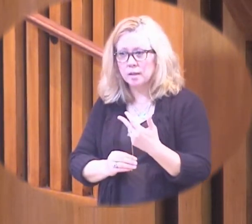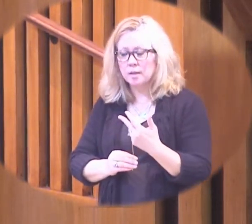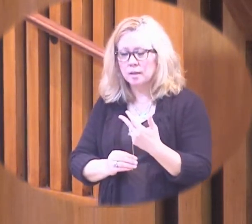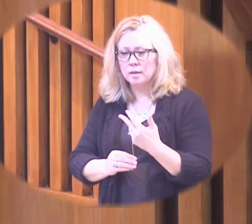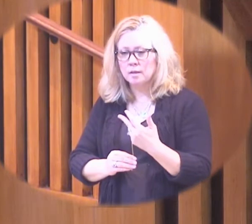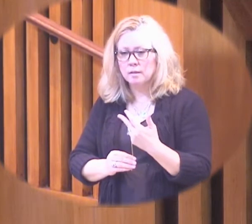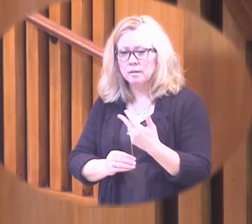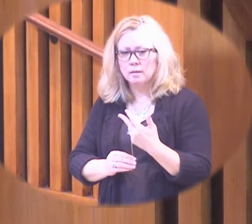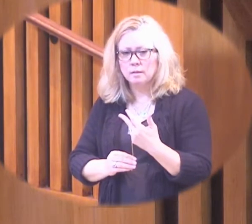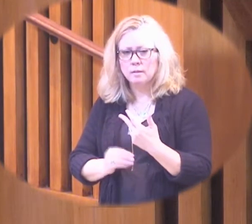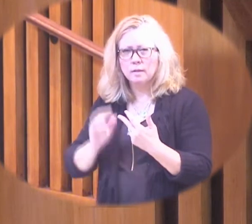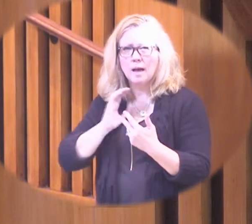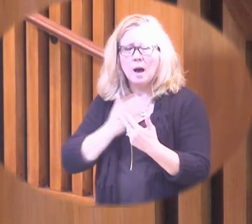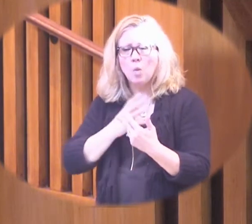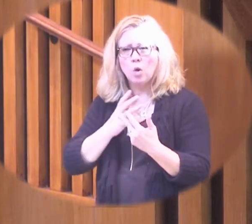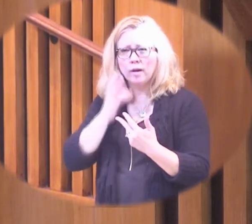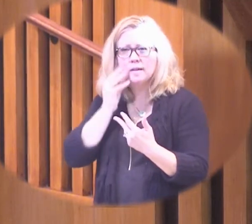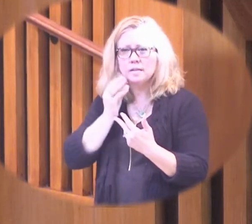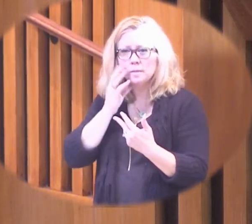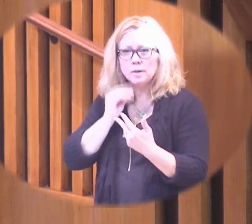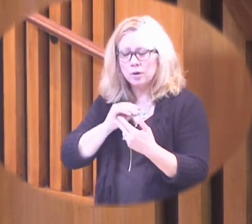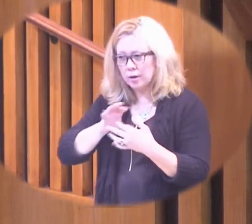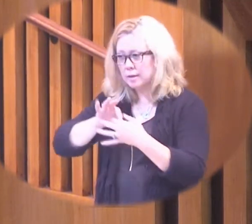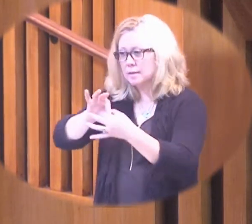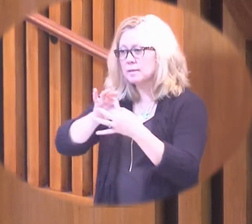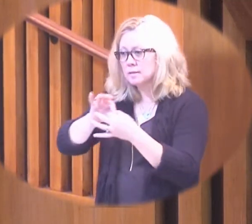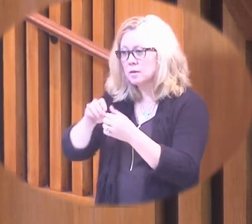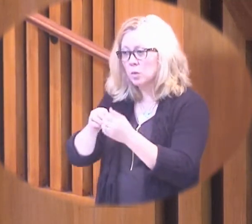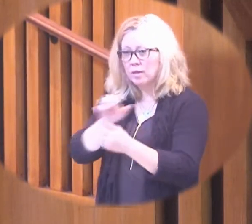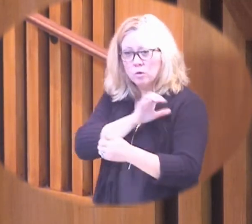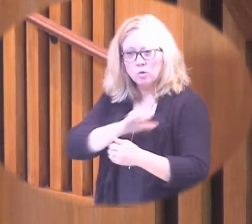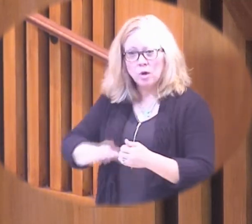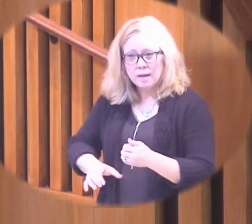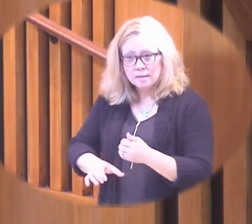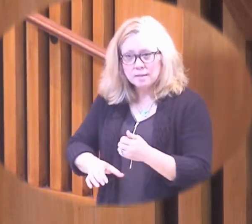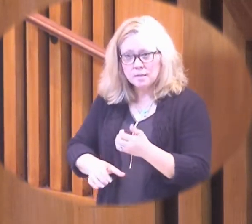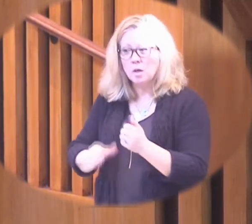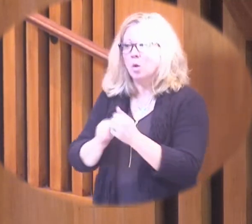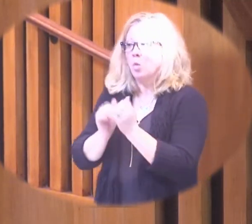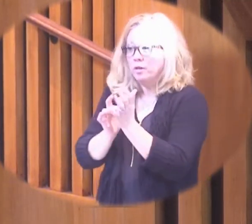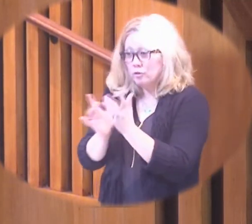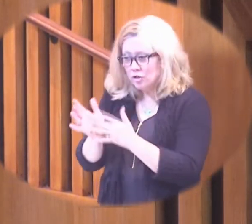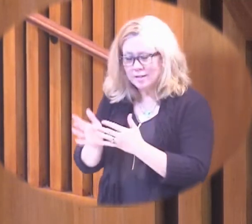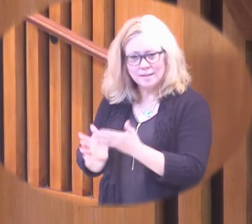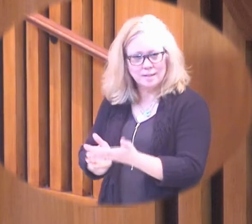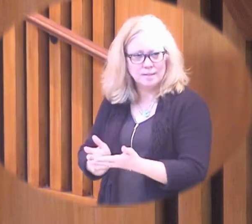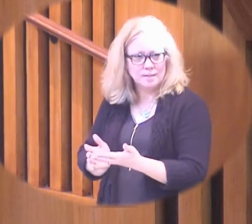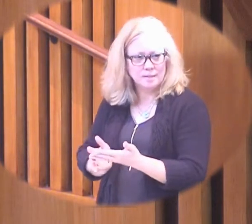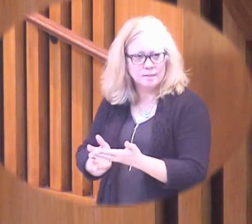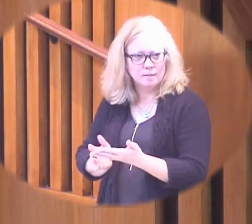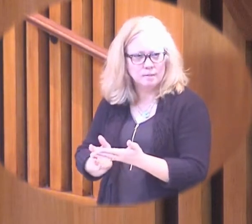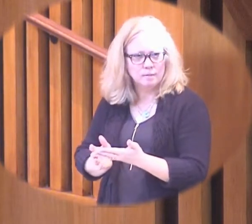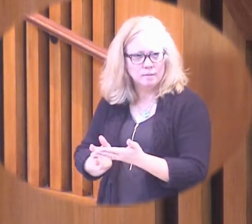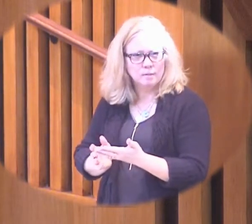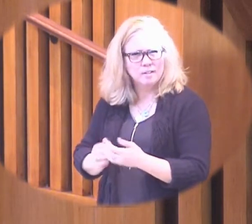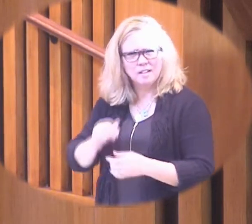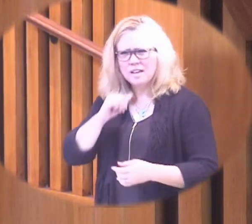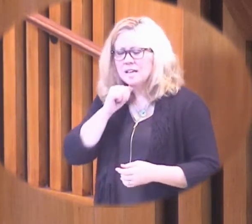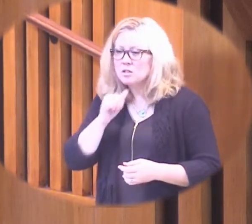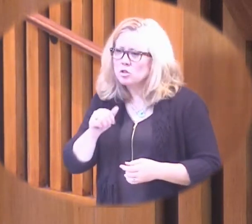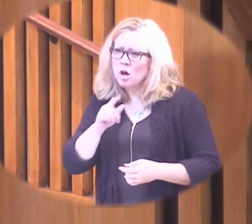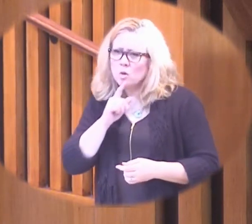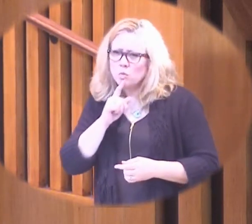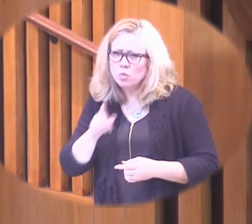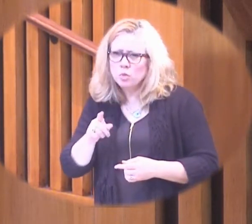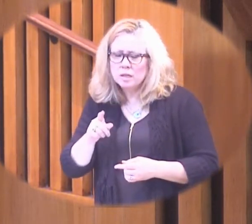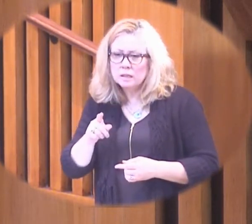our encounter with Christ, with Jesus, is not so much at a well of water, although the baptism water